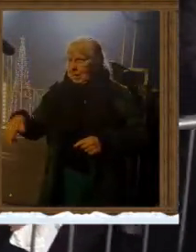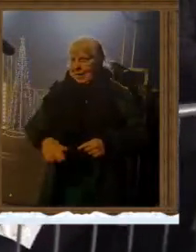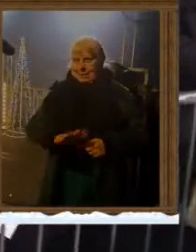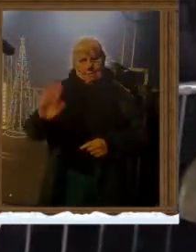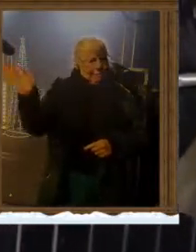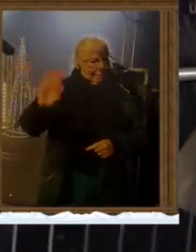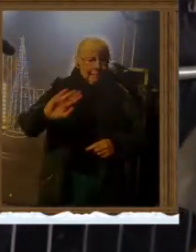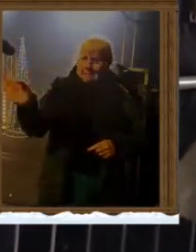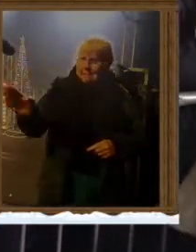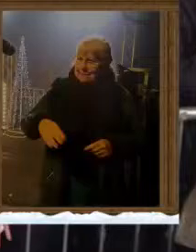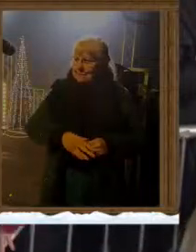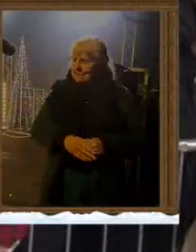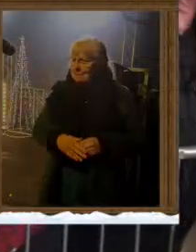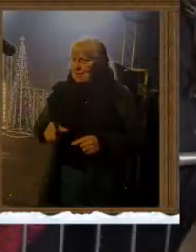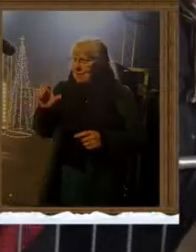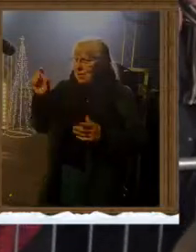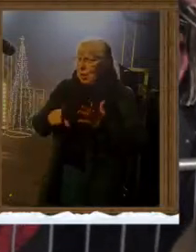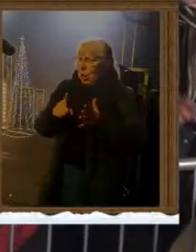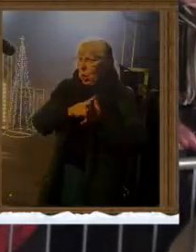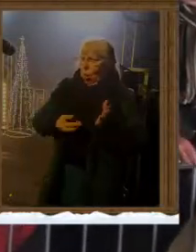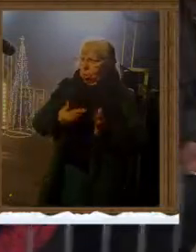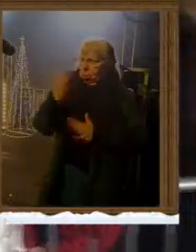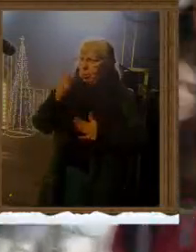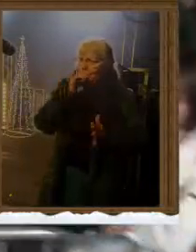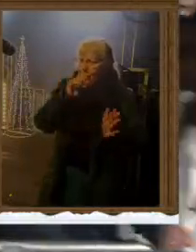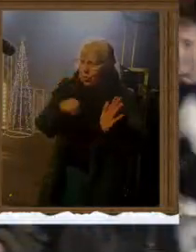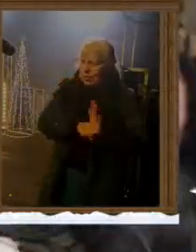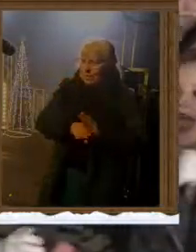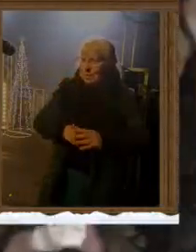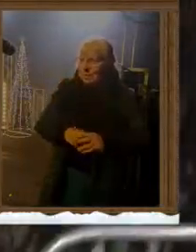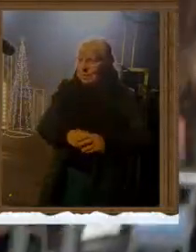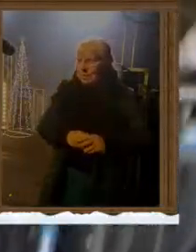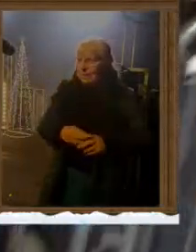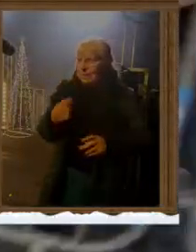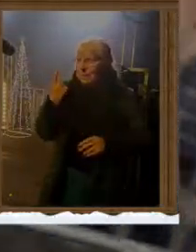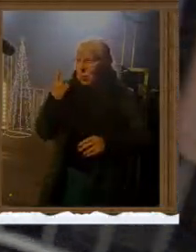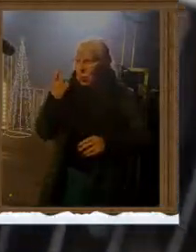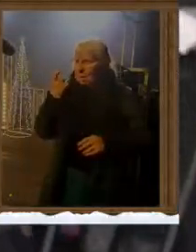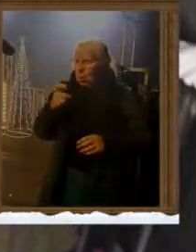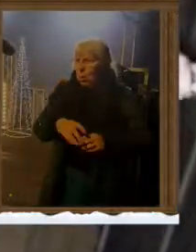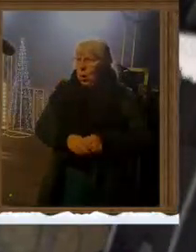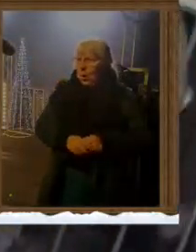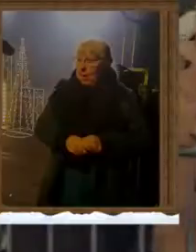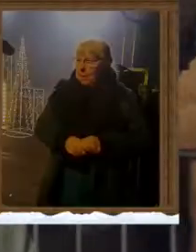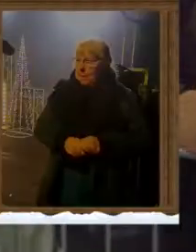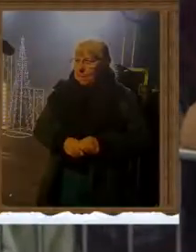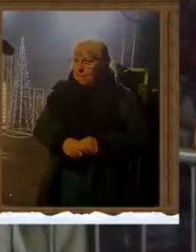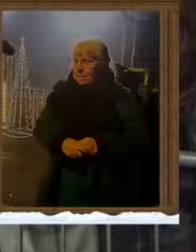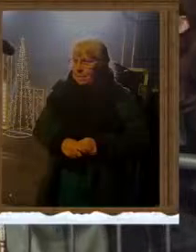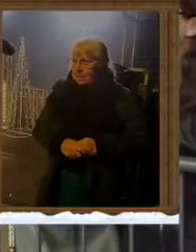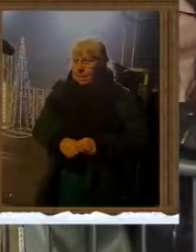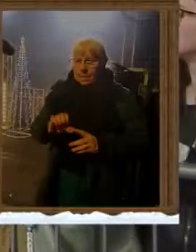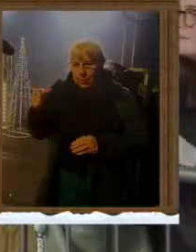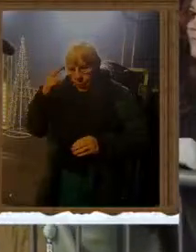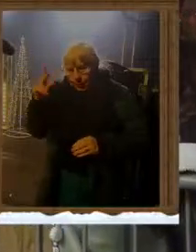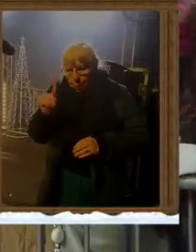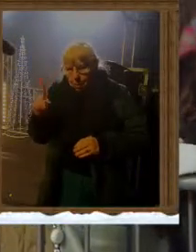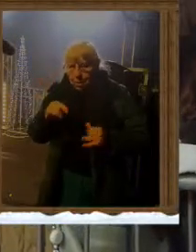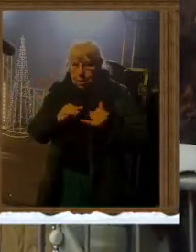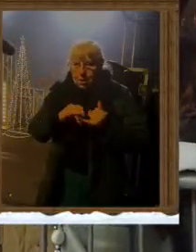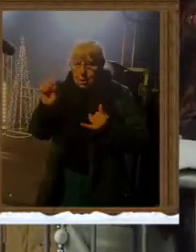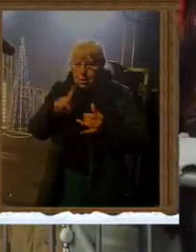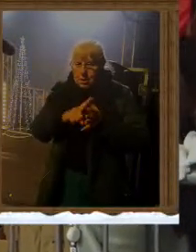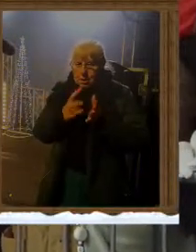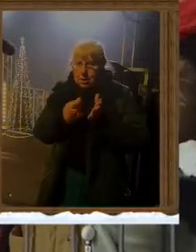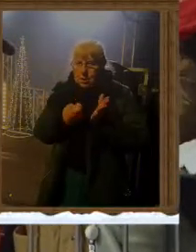nothing. He's getting coal for Christmas, that man. Right, and one more. Right, right here. What's your name? Scarlett. And